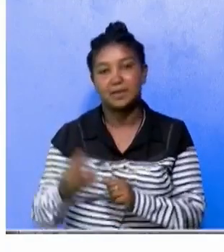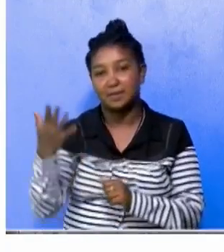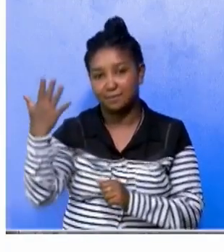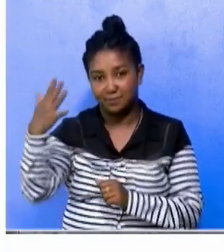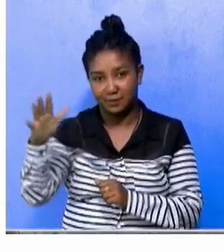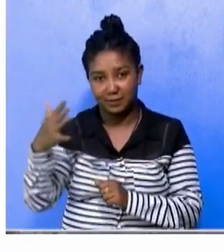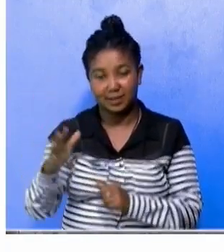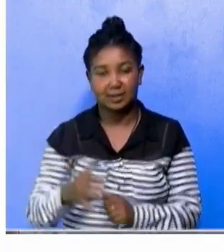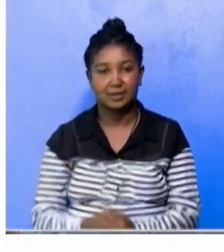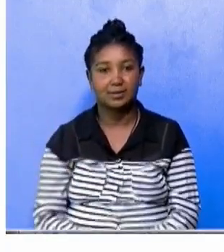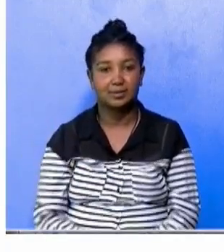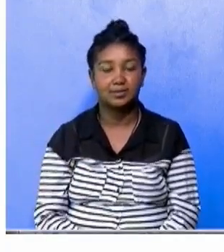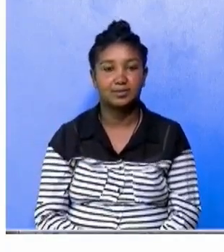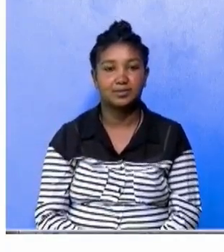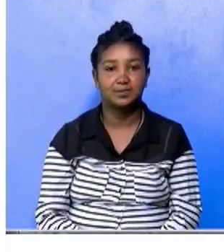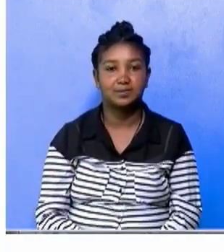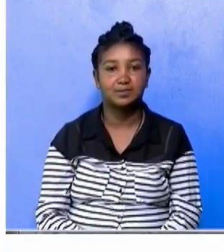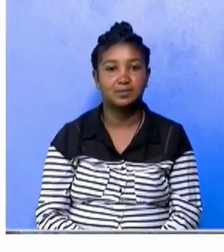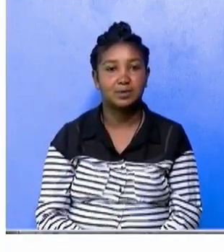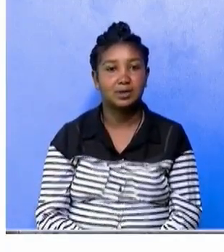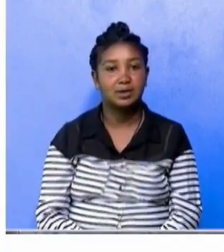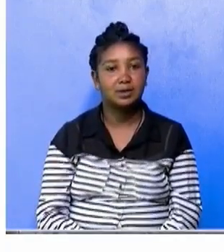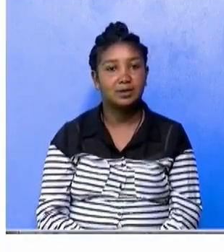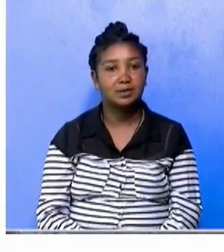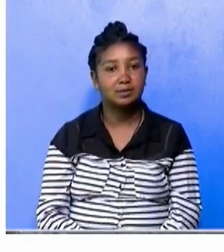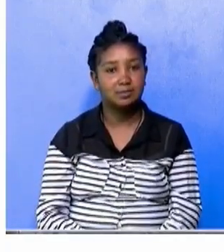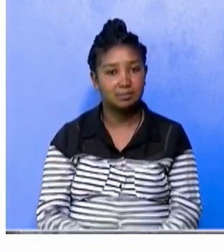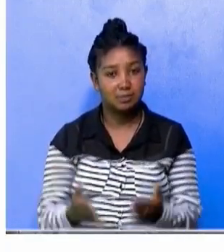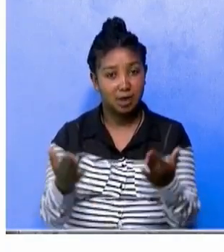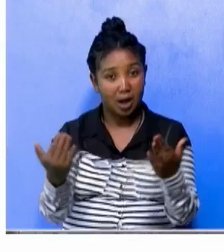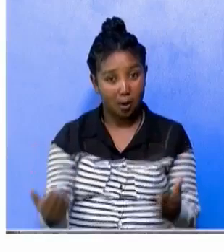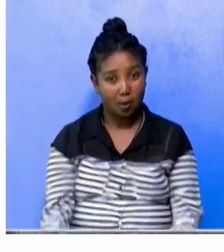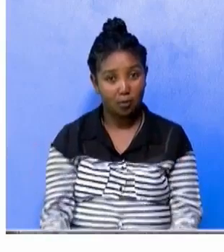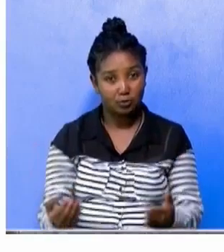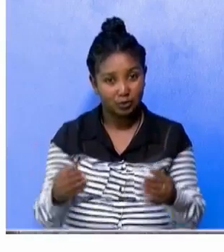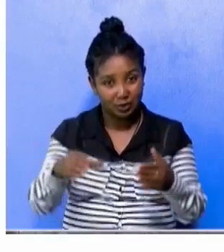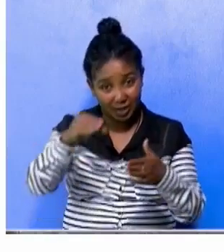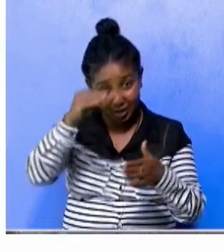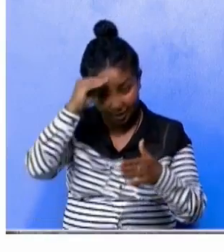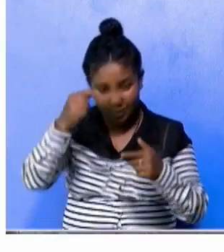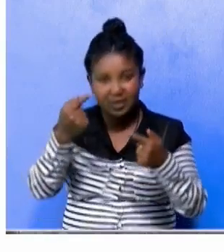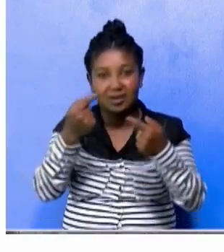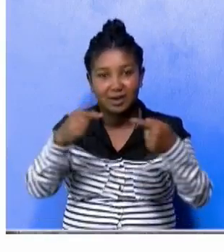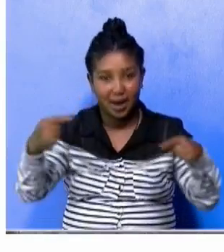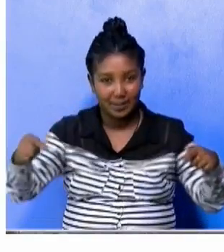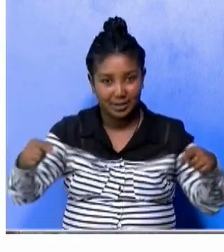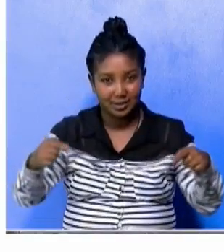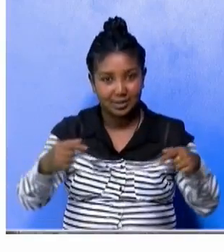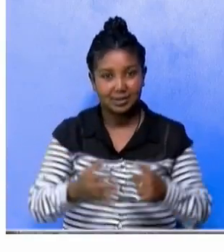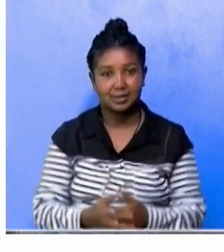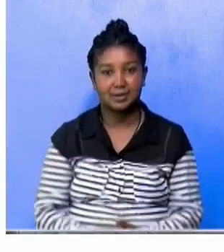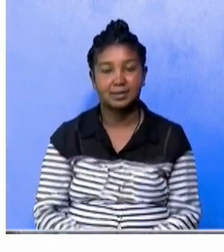15. The part is that is grammar. It's grammar part.